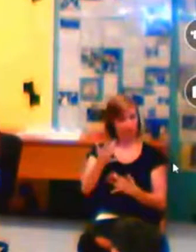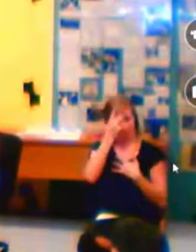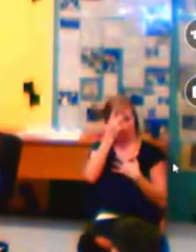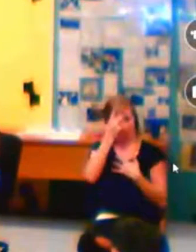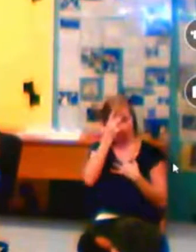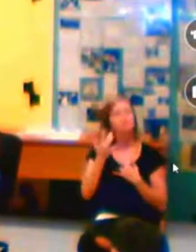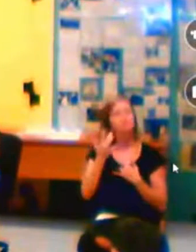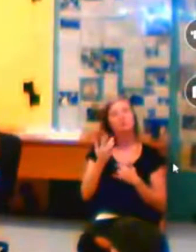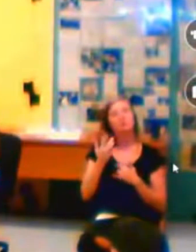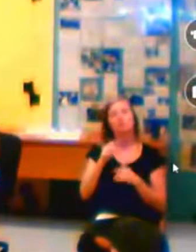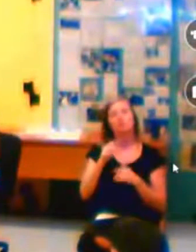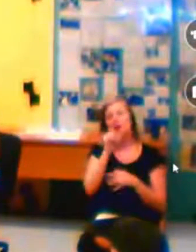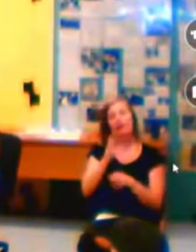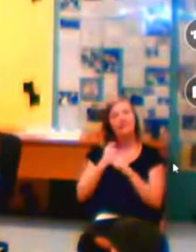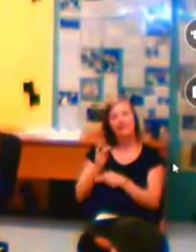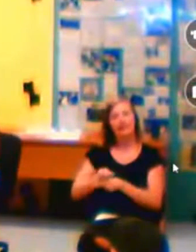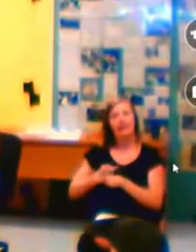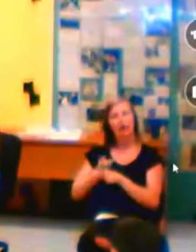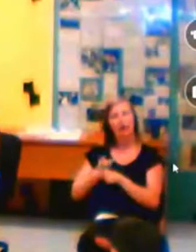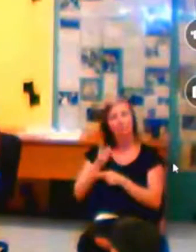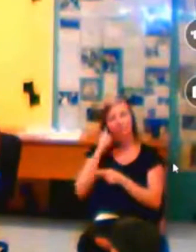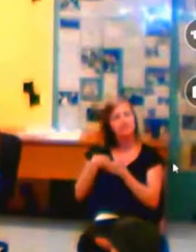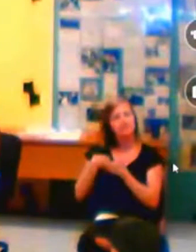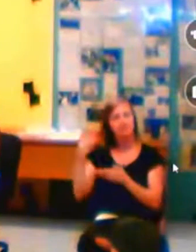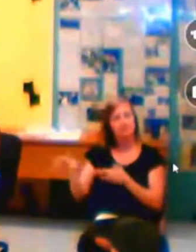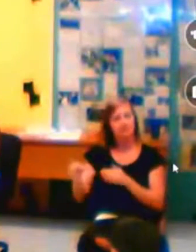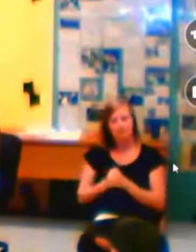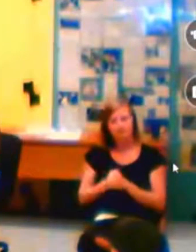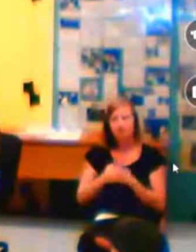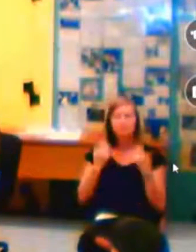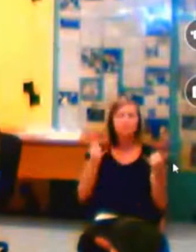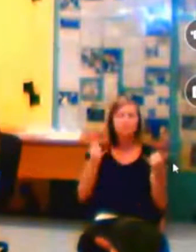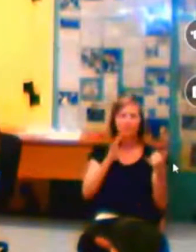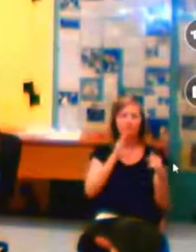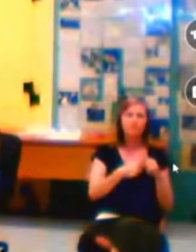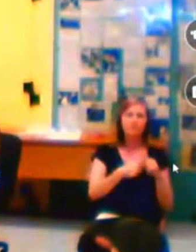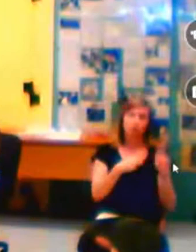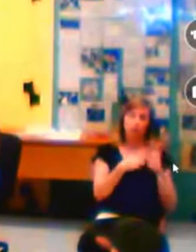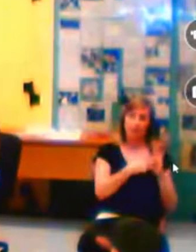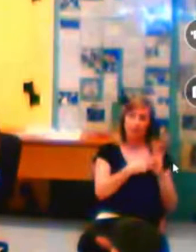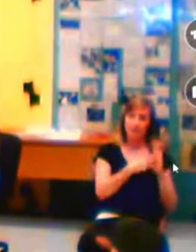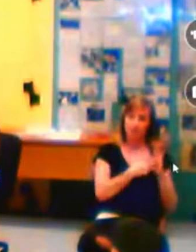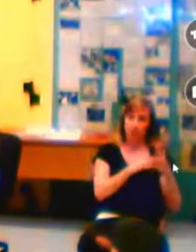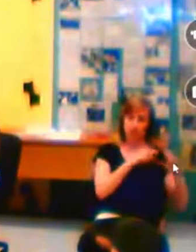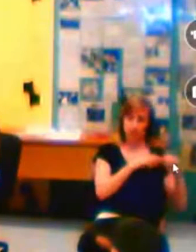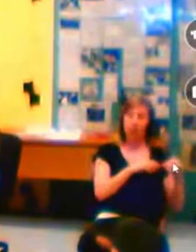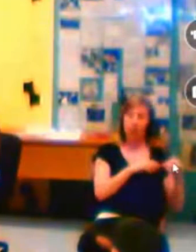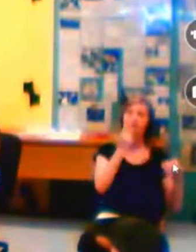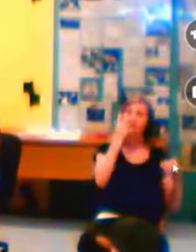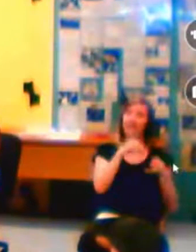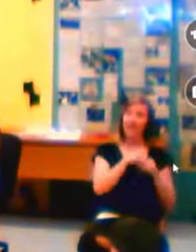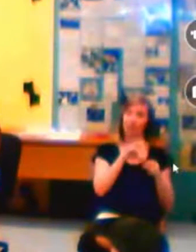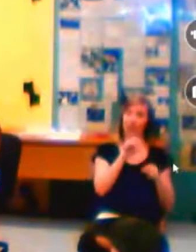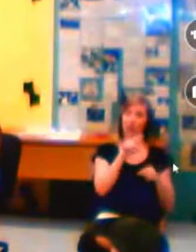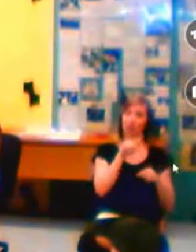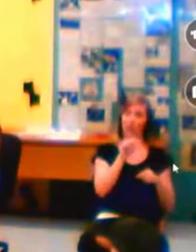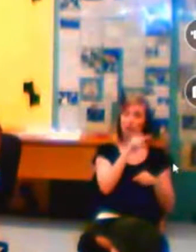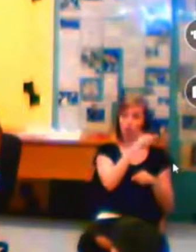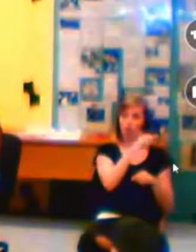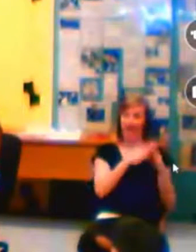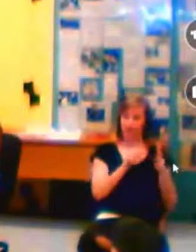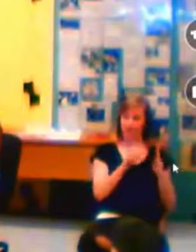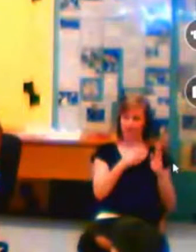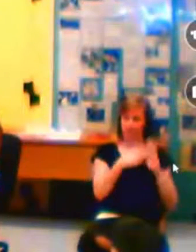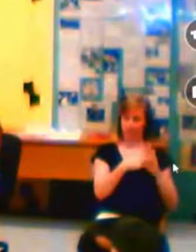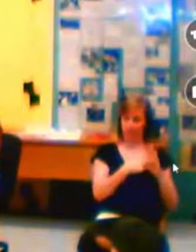There are no guarantees with this whatsoever. It will look like Canada, where if you're very ill, you probably won't get care because it's